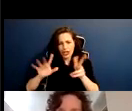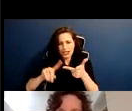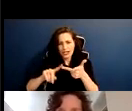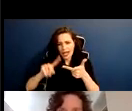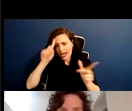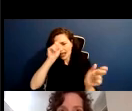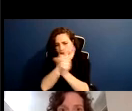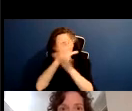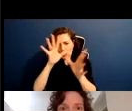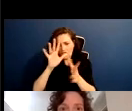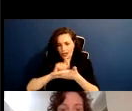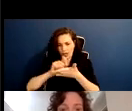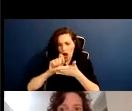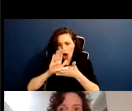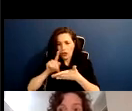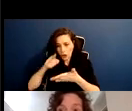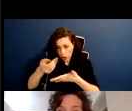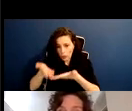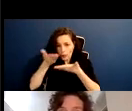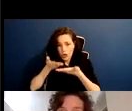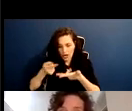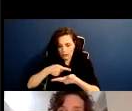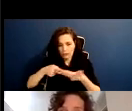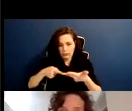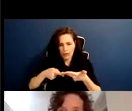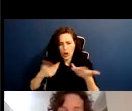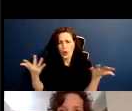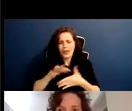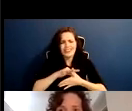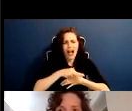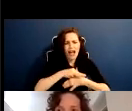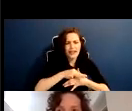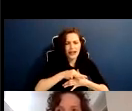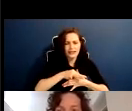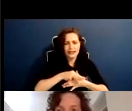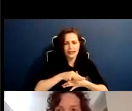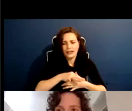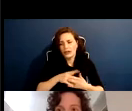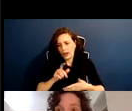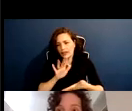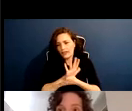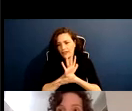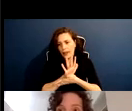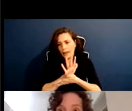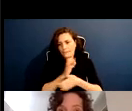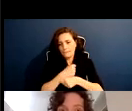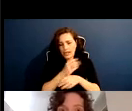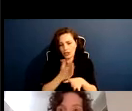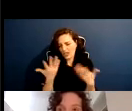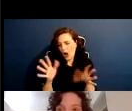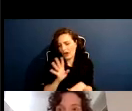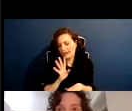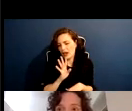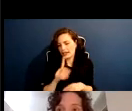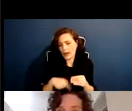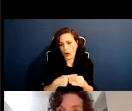it as a filmmaker. What is context? These filmmakers have already, you know, verbalized what they